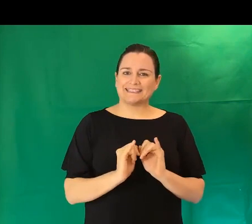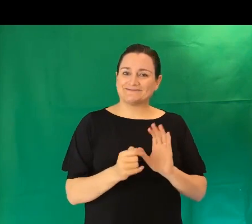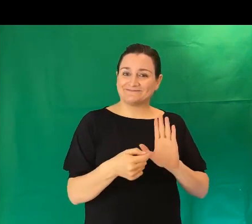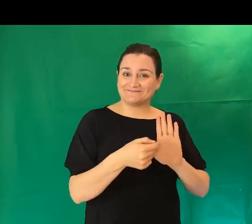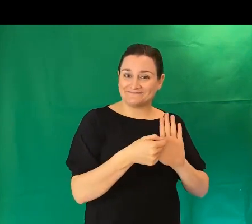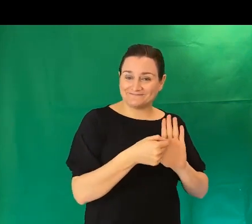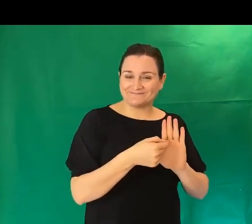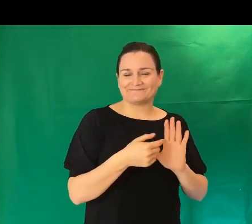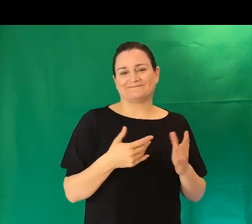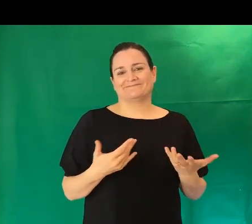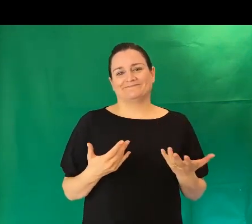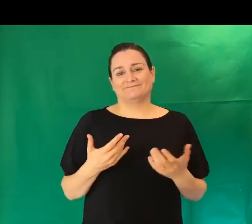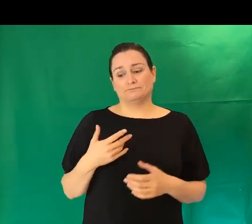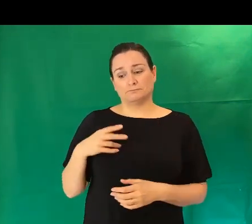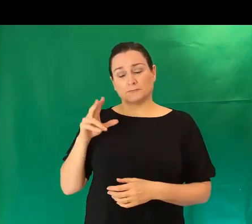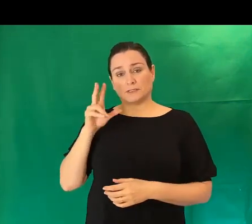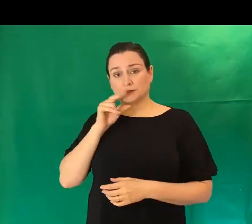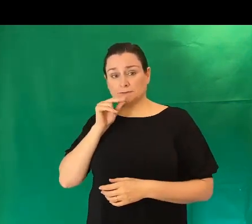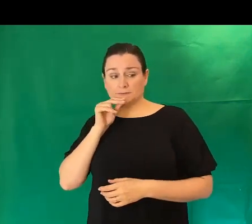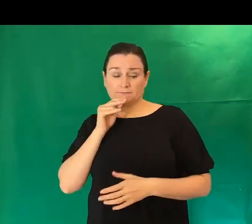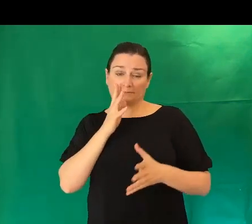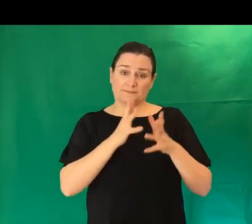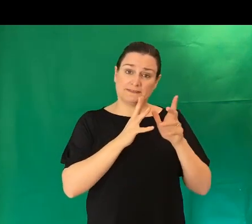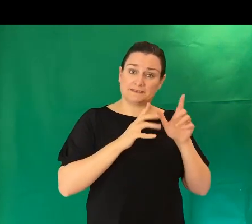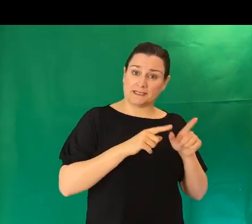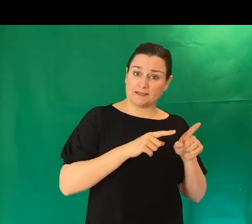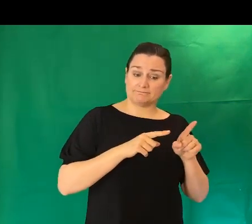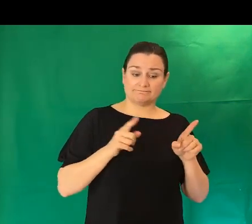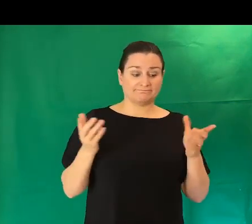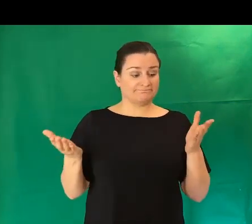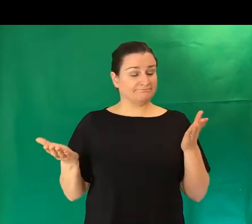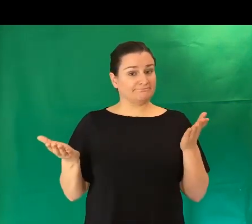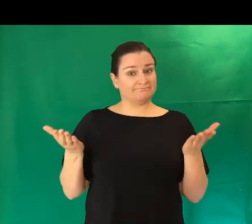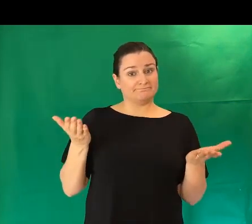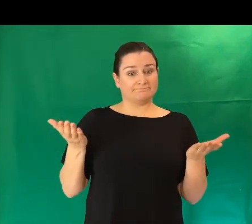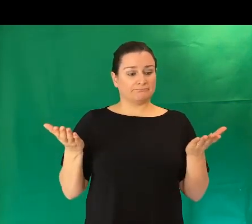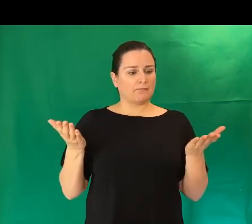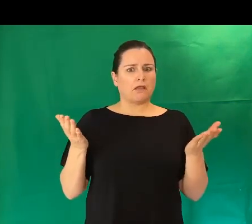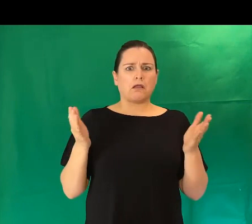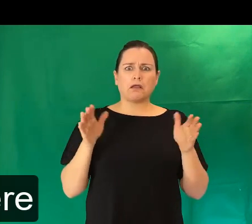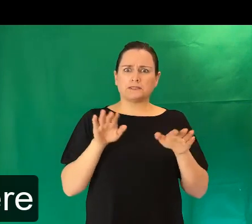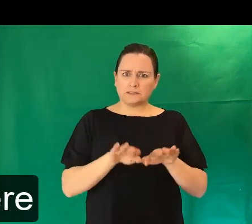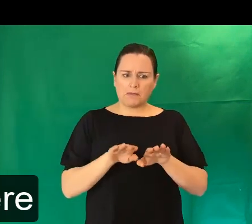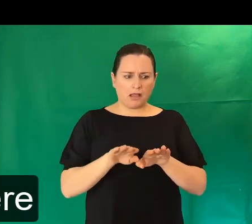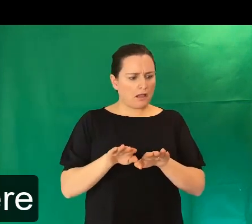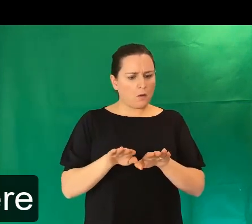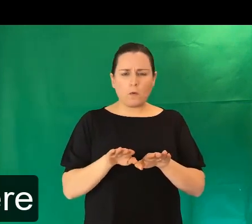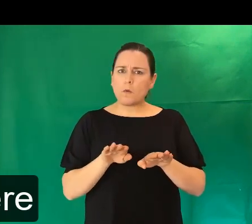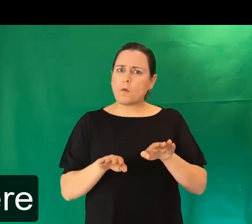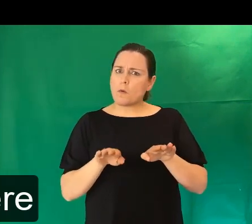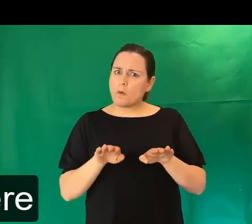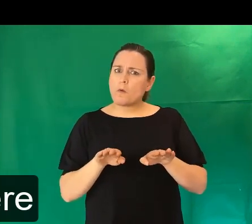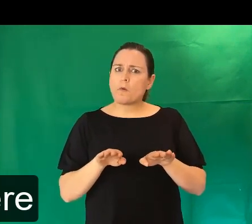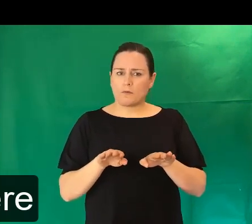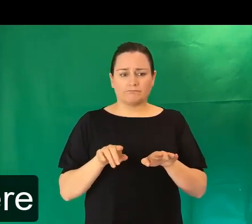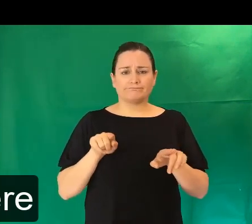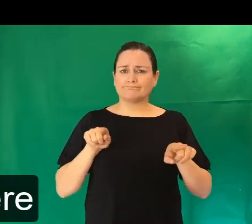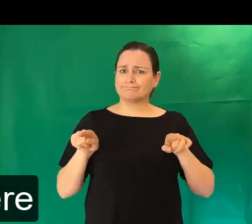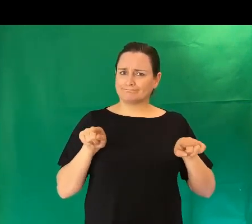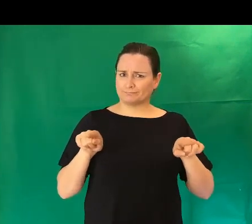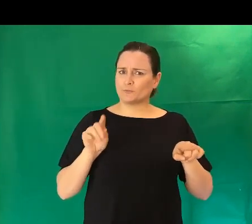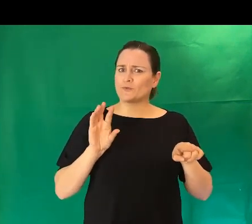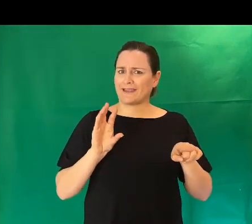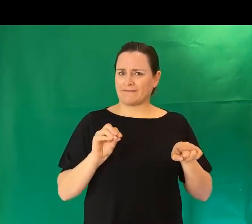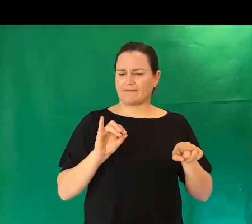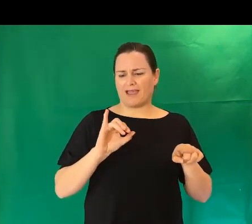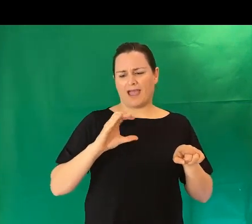if we think what is similar between spoken and sign languages, is that both types of languages have iconicity. That is